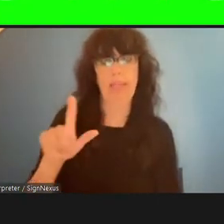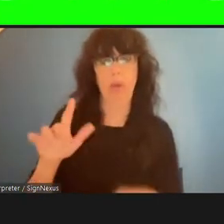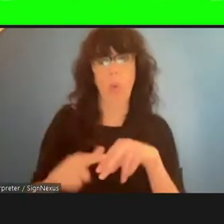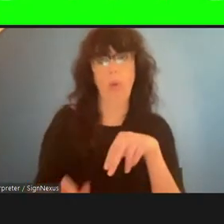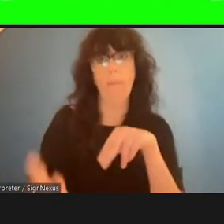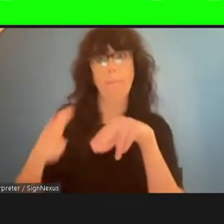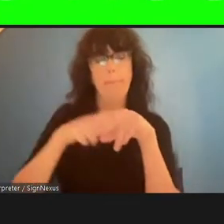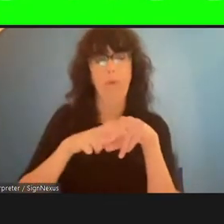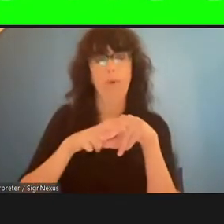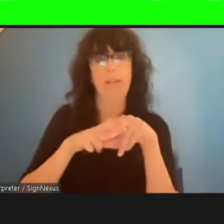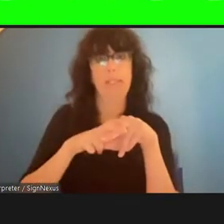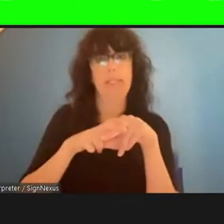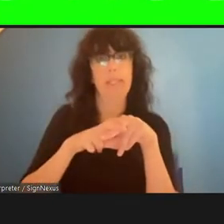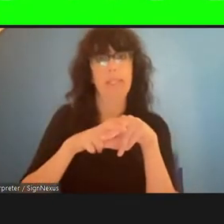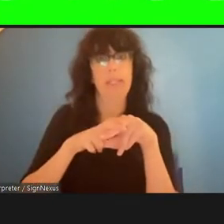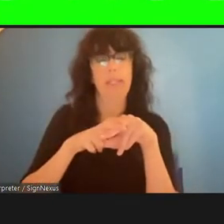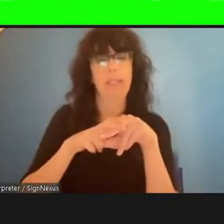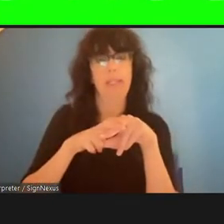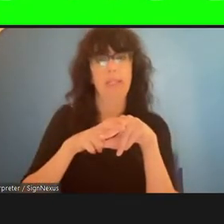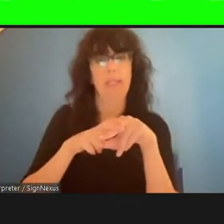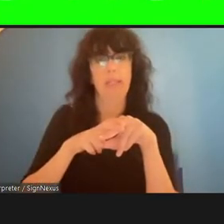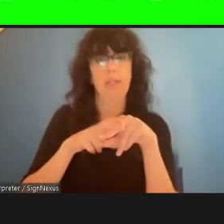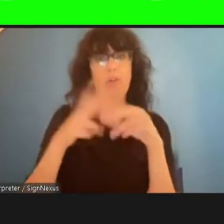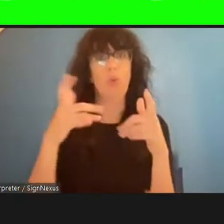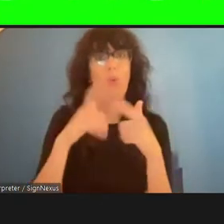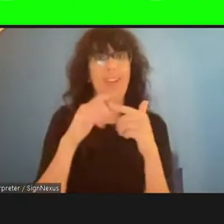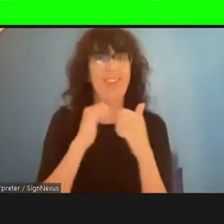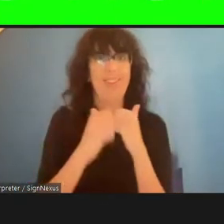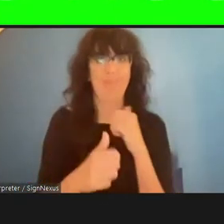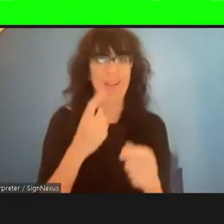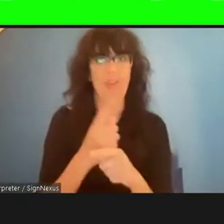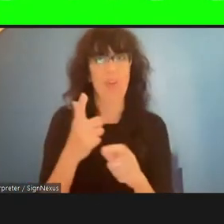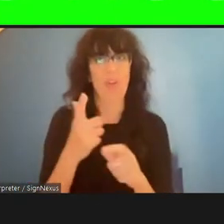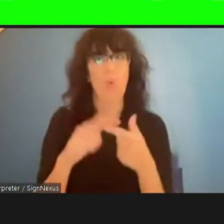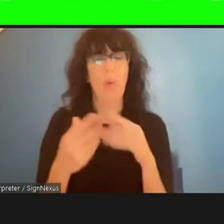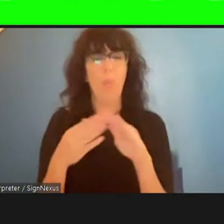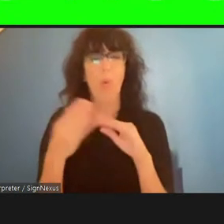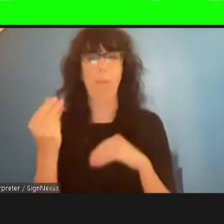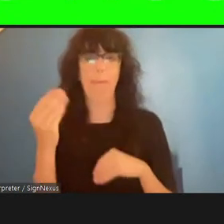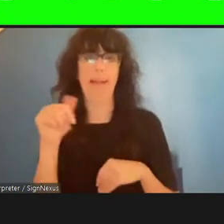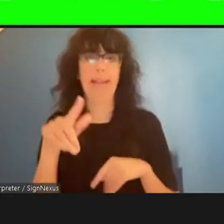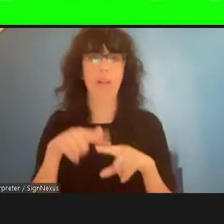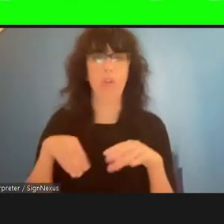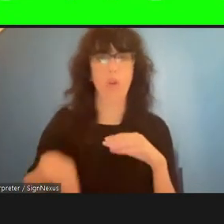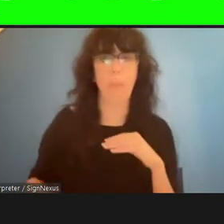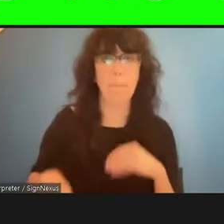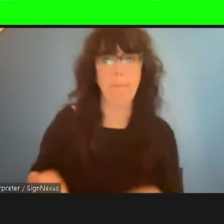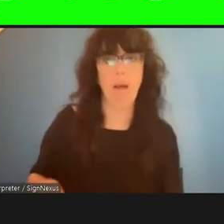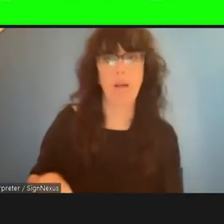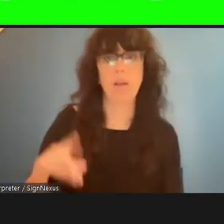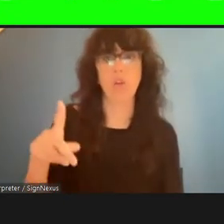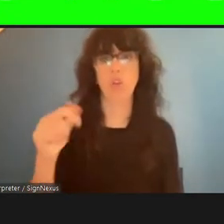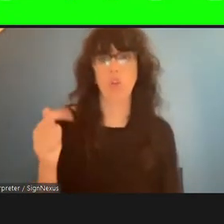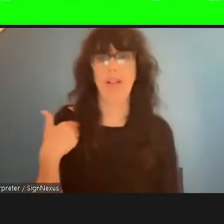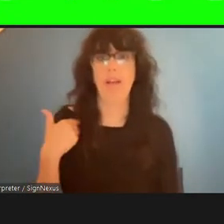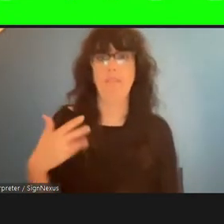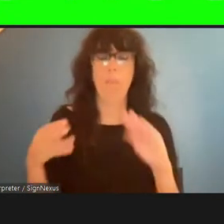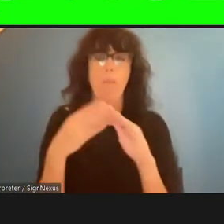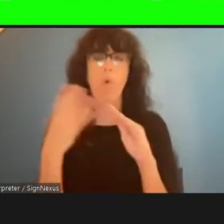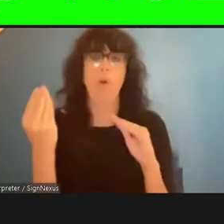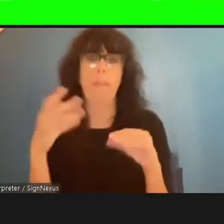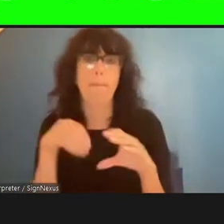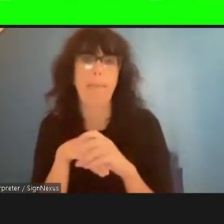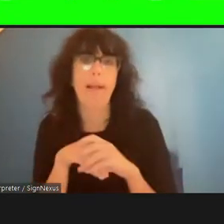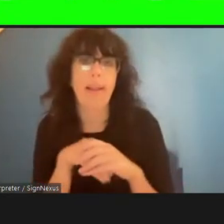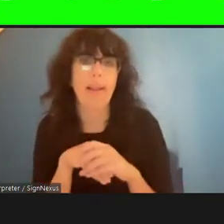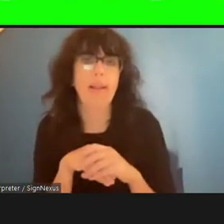guys wonderful you guys want to pass because you're going to have more money in your pocket you guys want to have more money up here you guys sitting